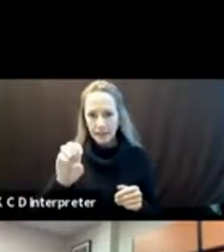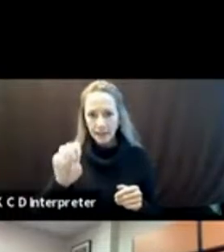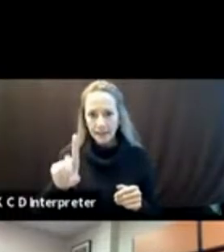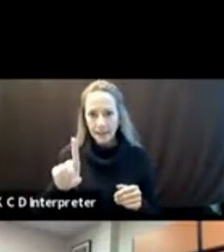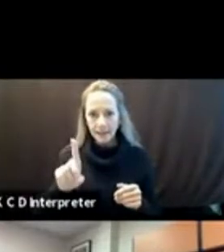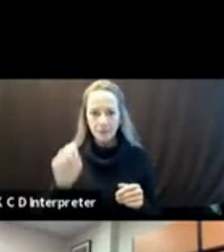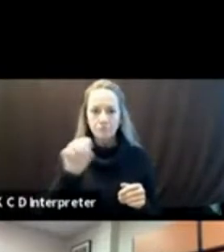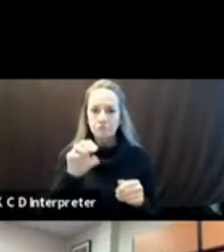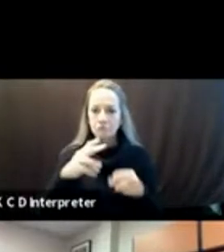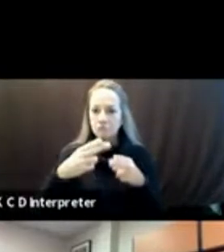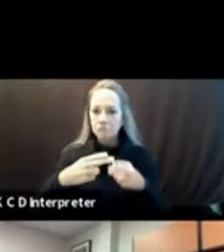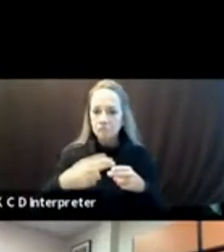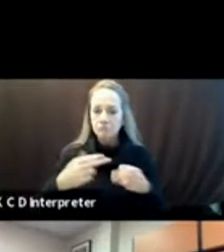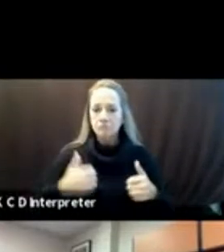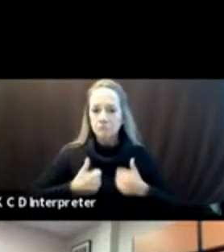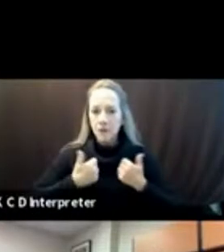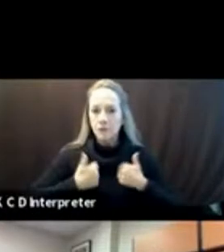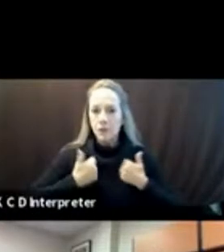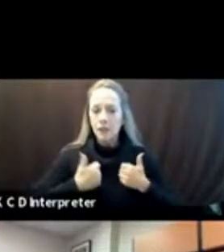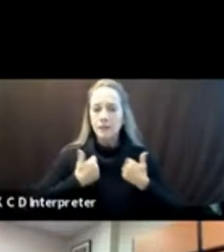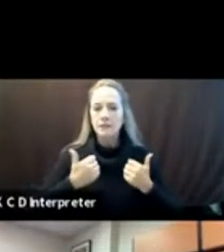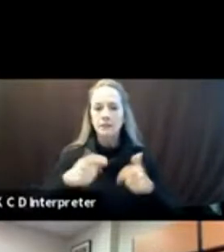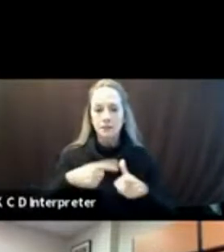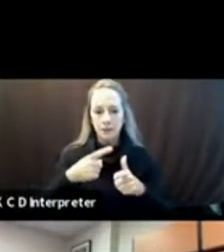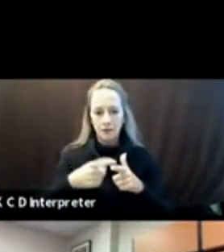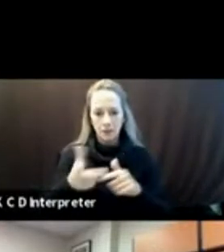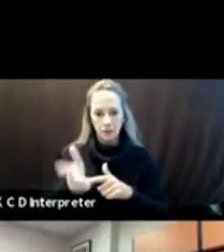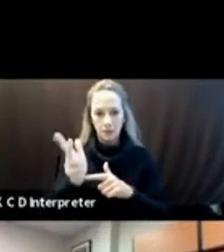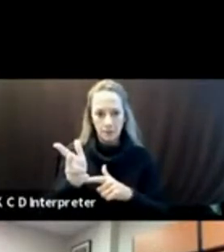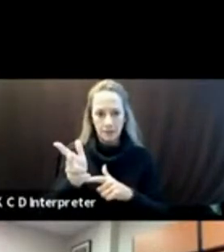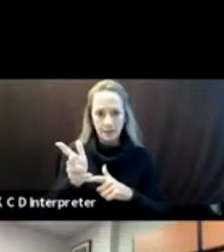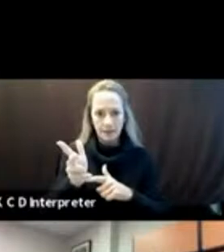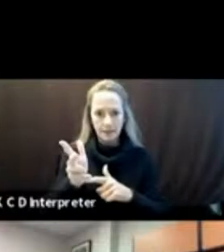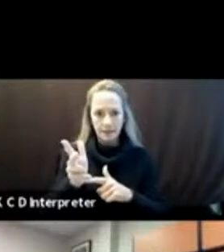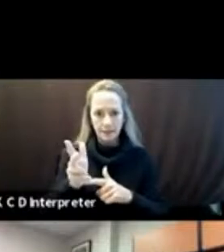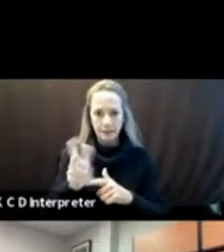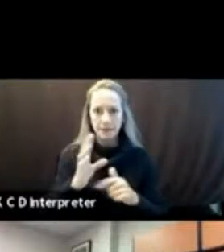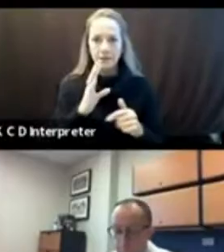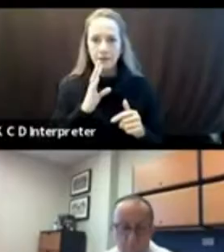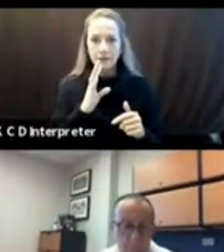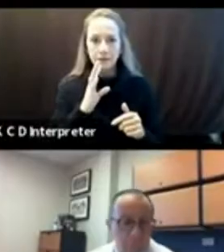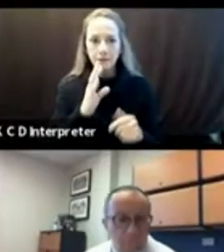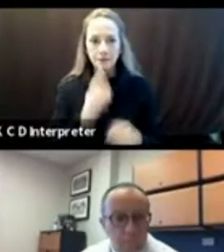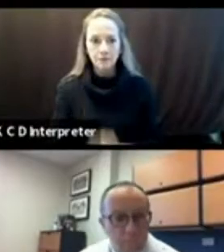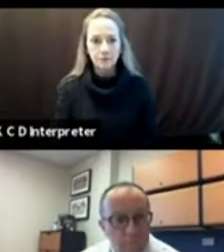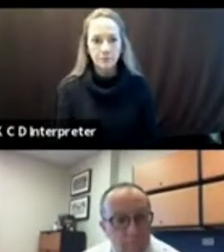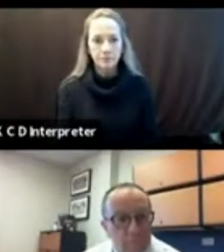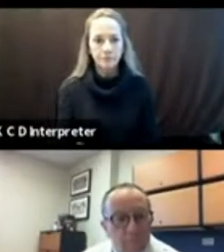state your name and address, and you have 3 minutes. And